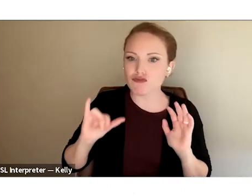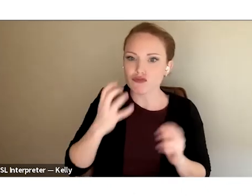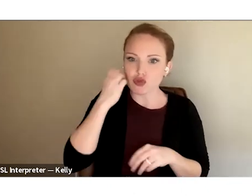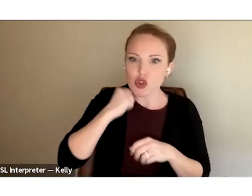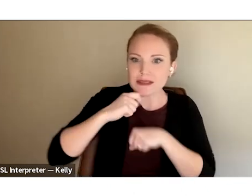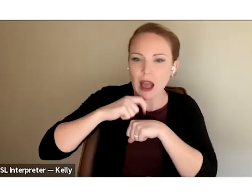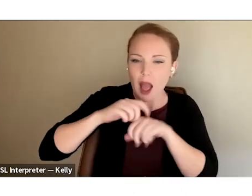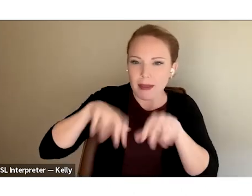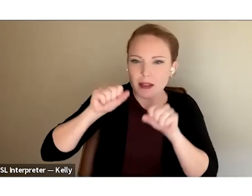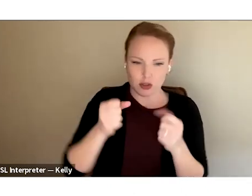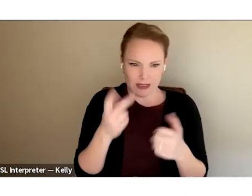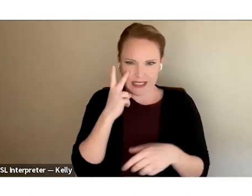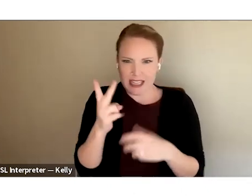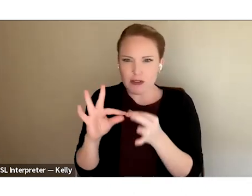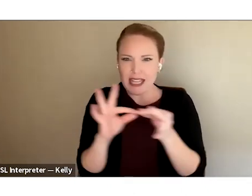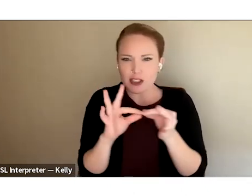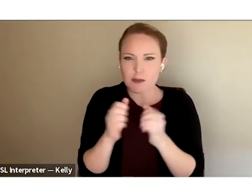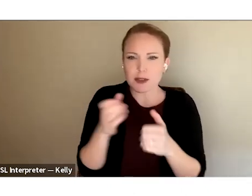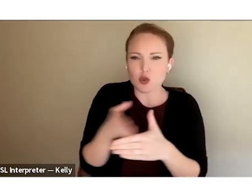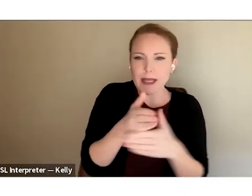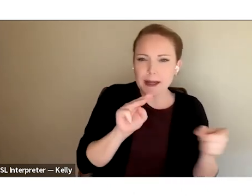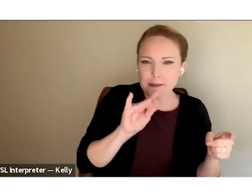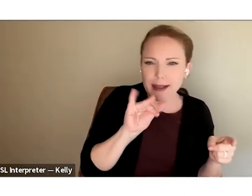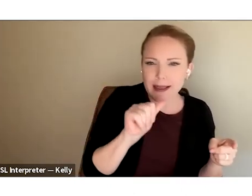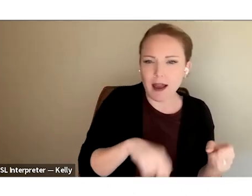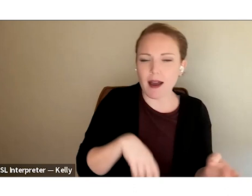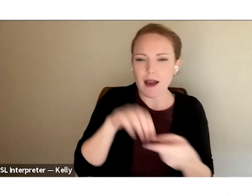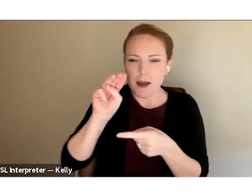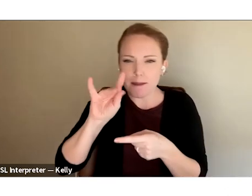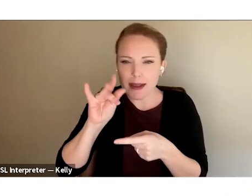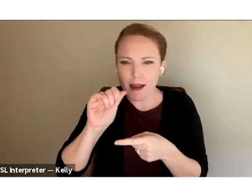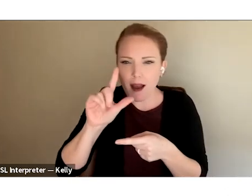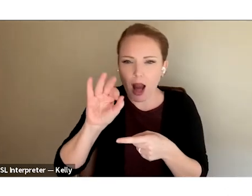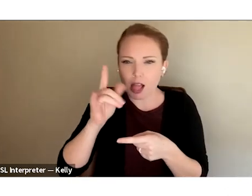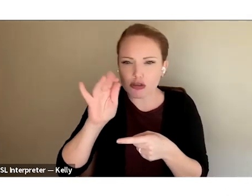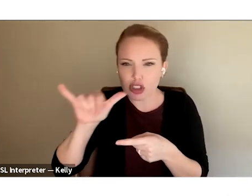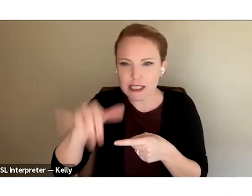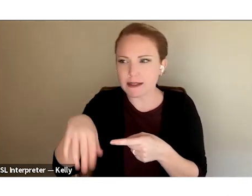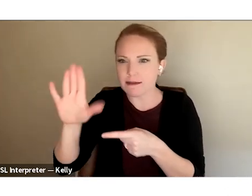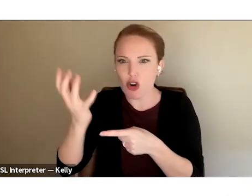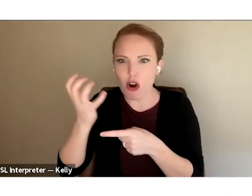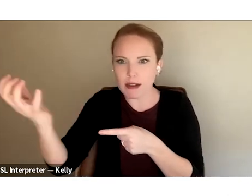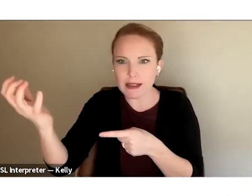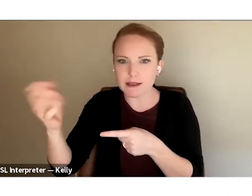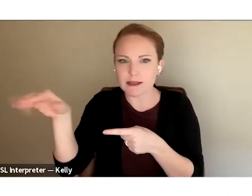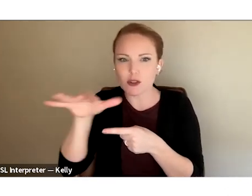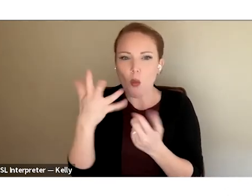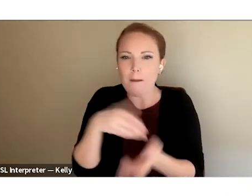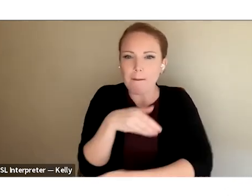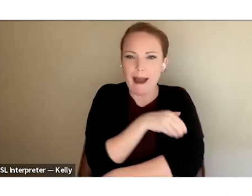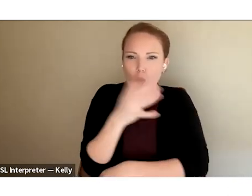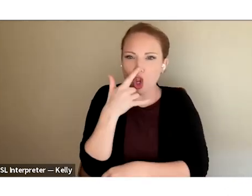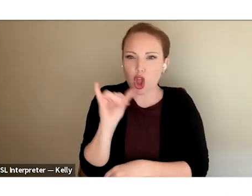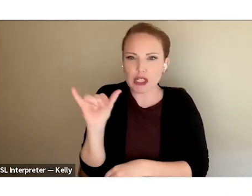between media and this media ecology and audience, and what power looked like between